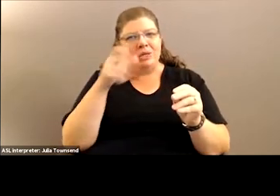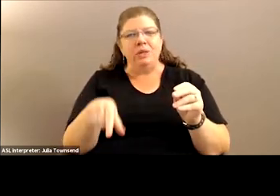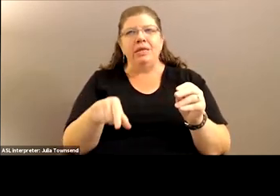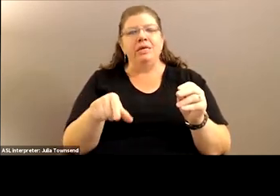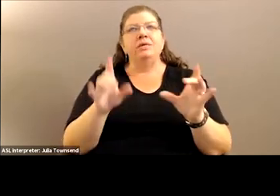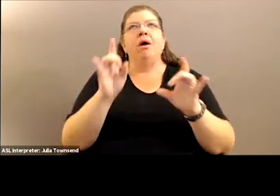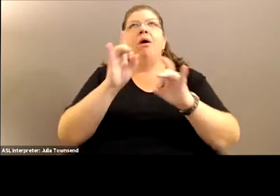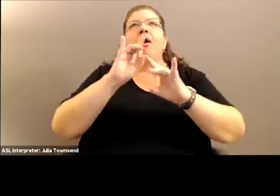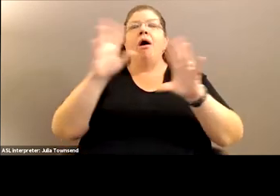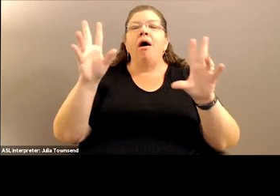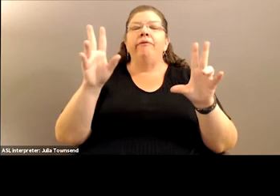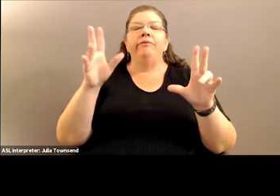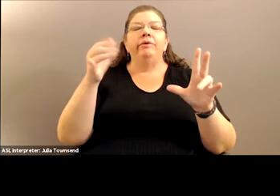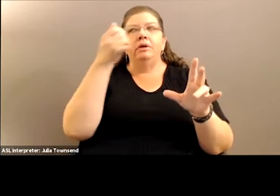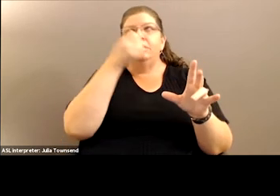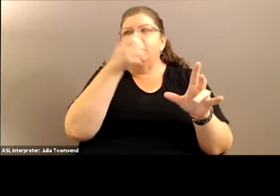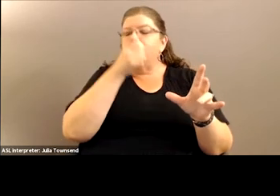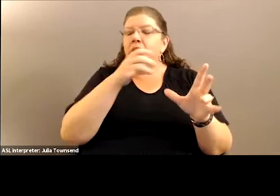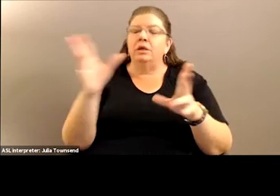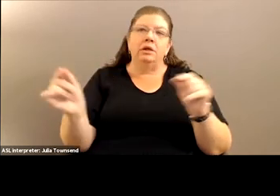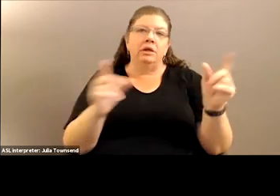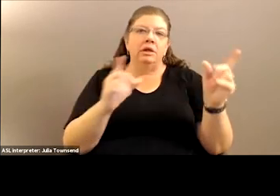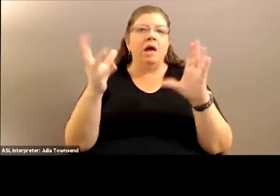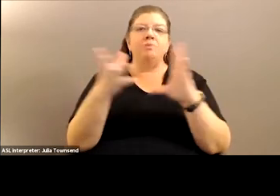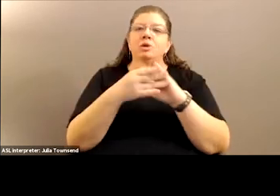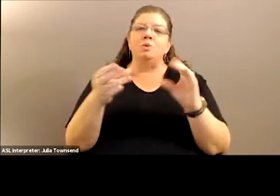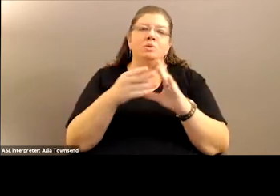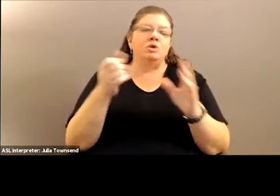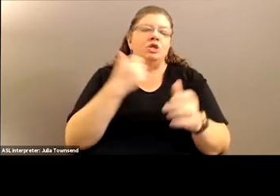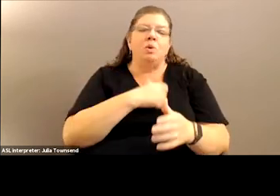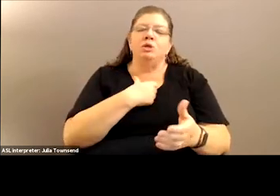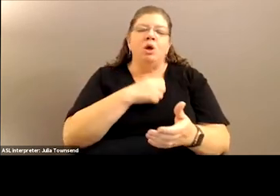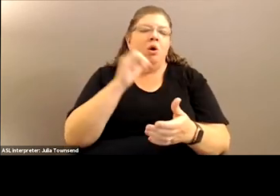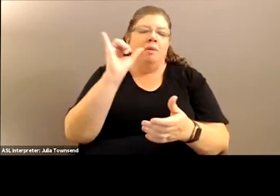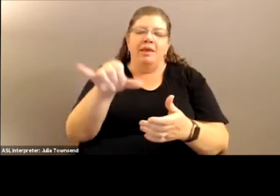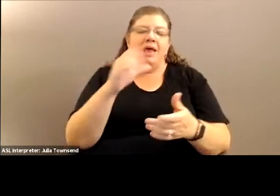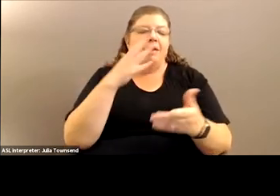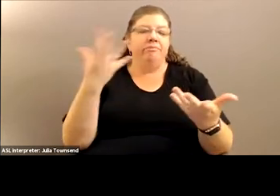awful nonsense i am so sorry uh that that's my time